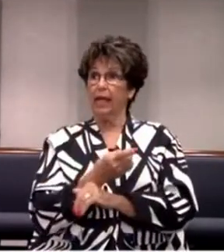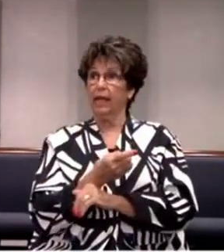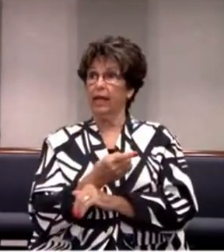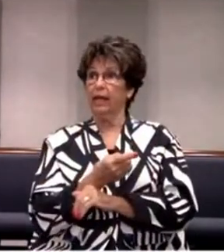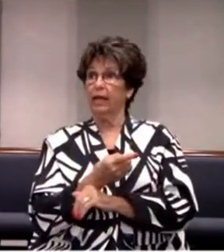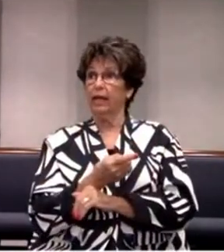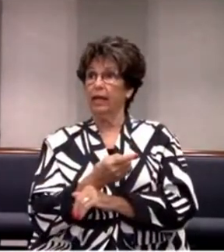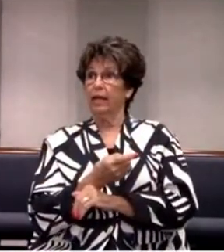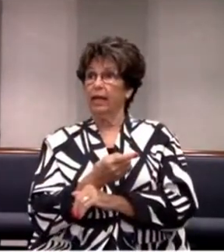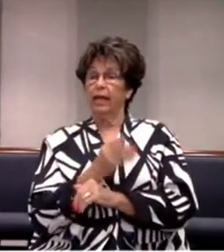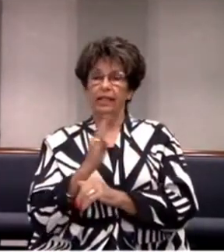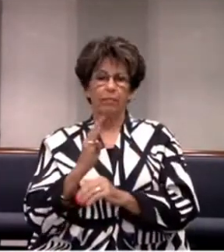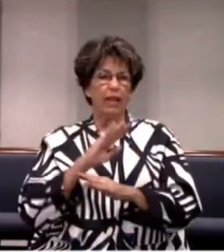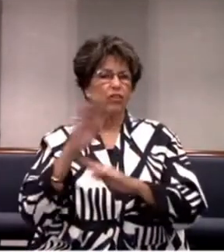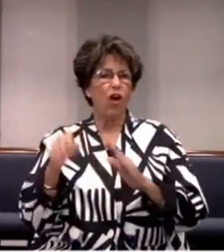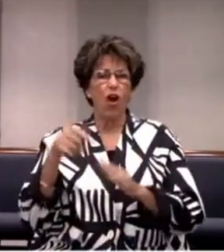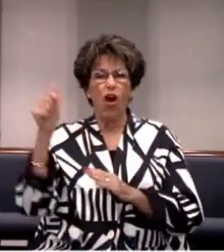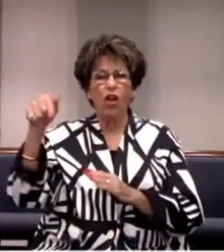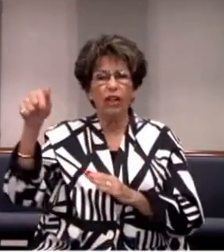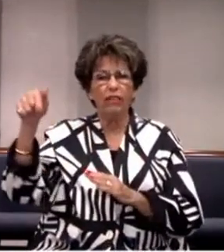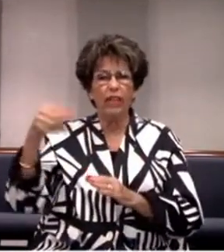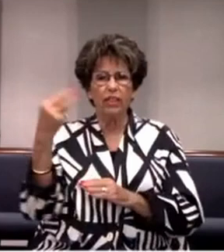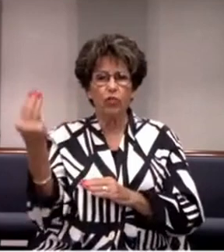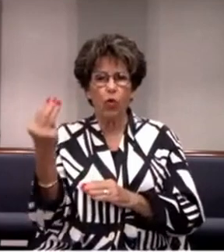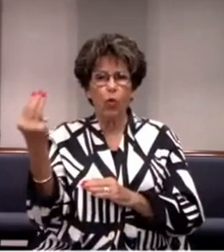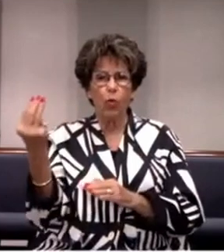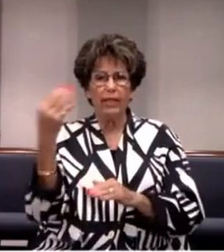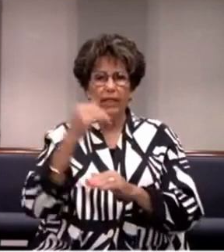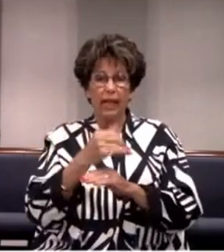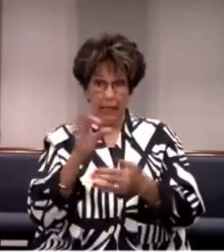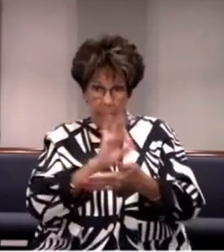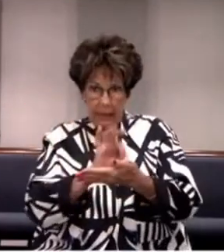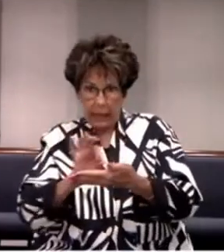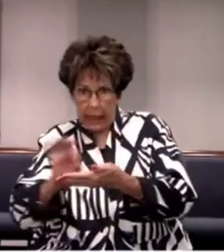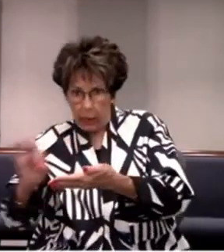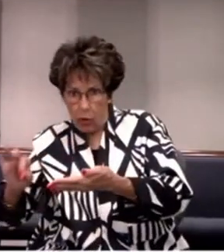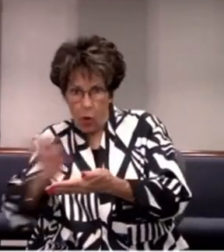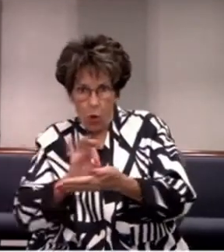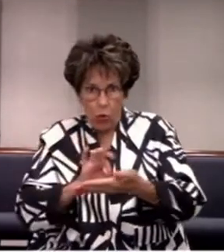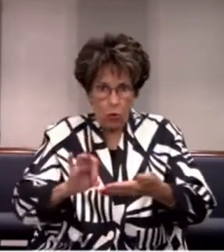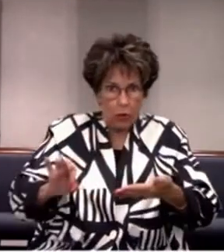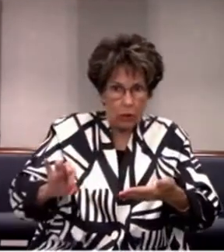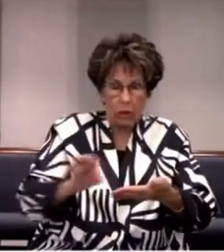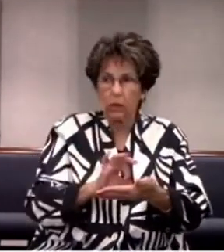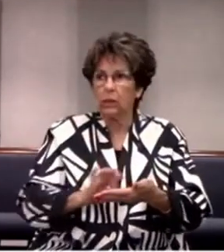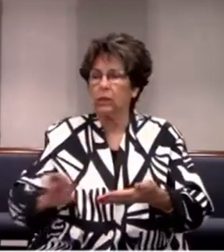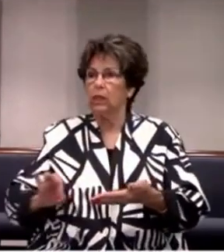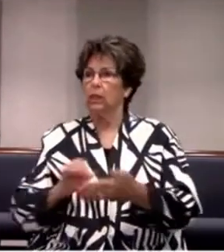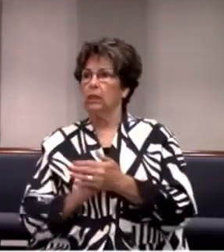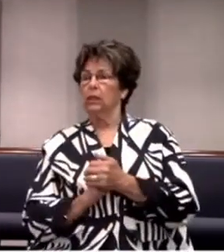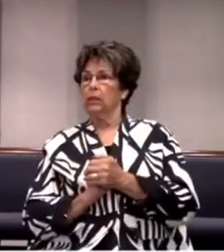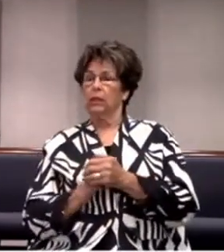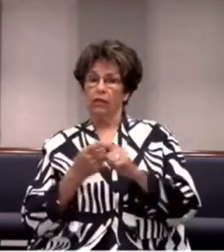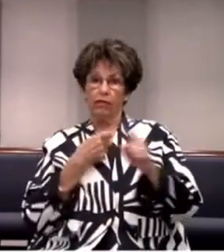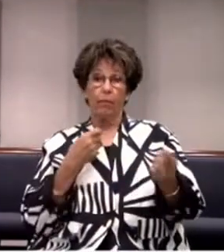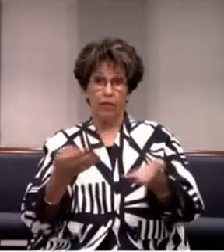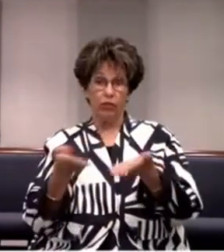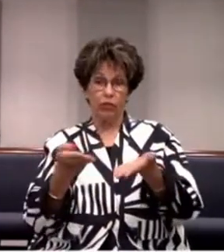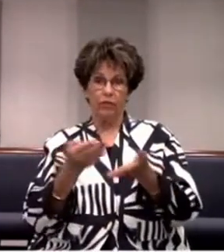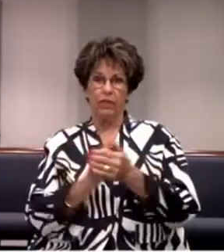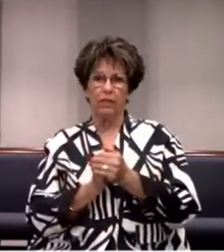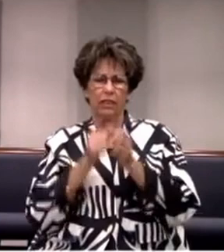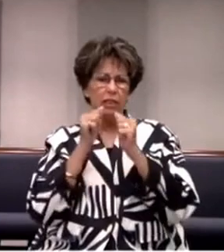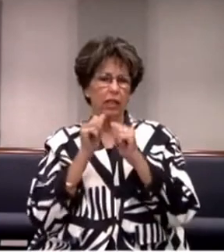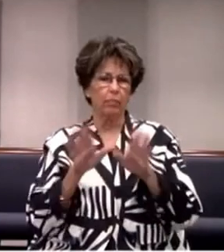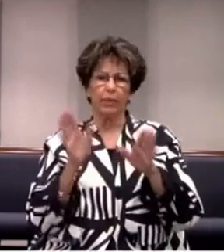to all of these Wednesday night series, and he had been taking notes and kind of read me back the notes he'd been taking from the services and just